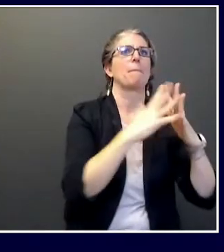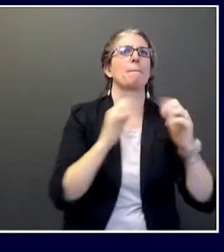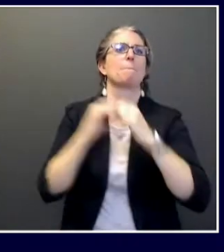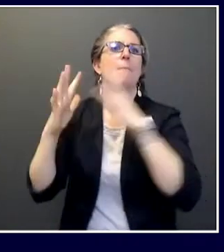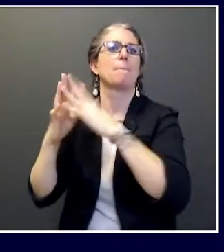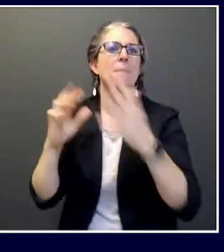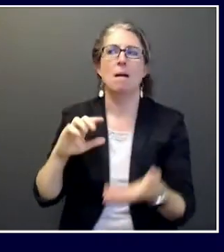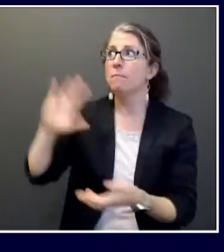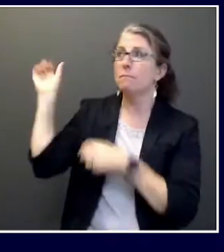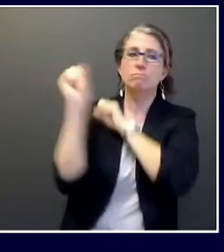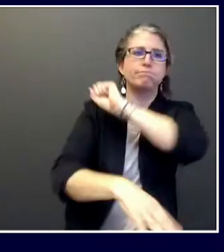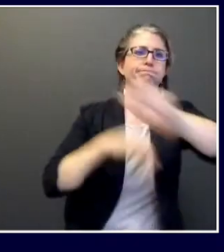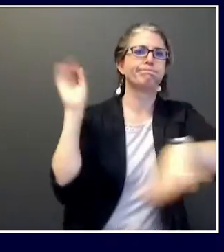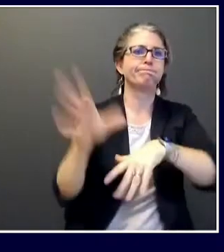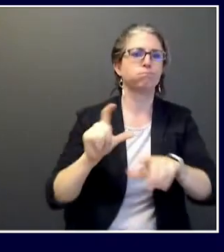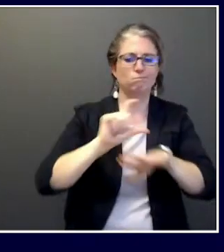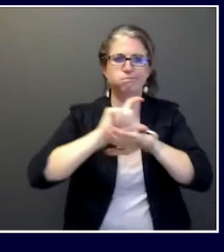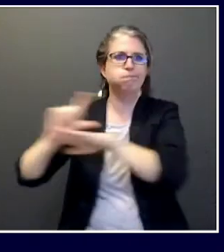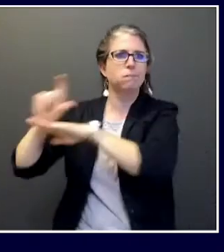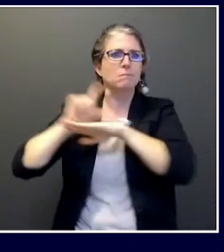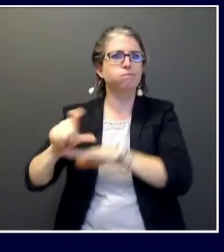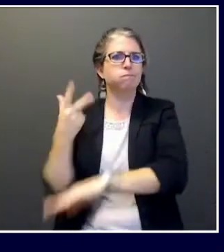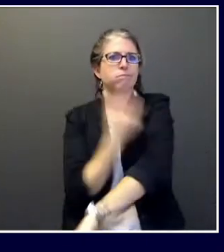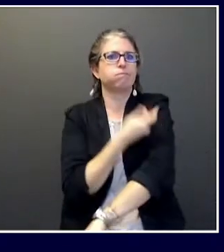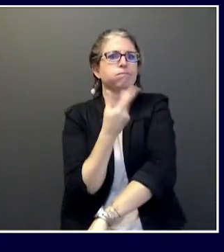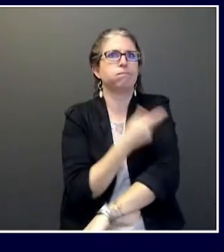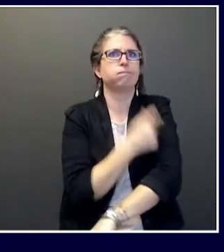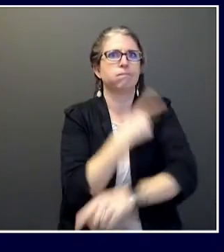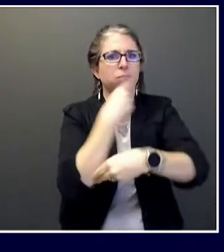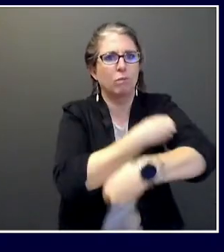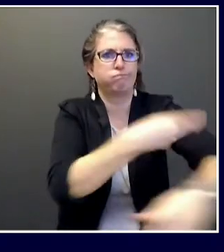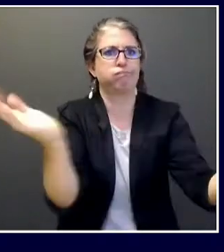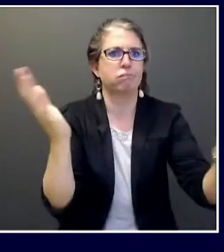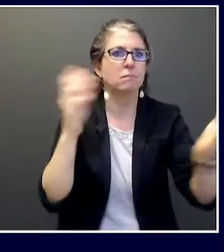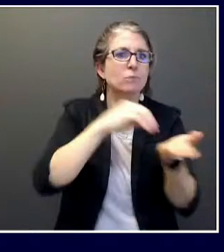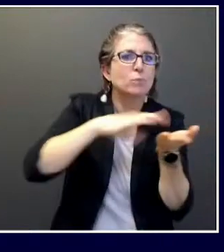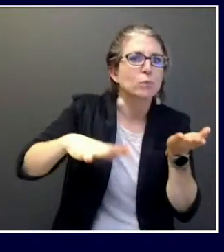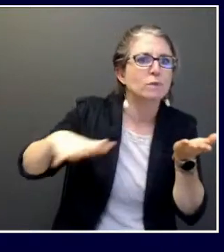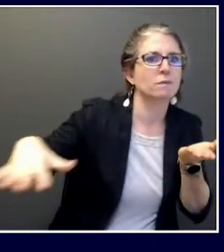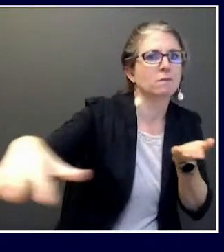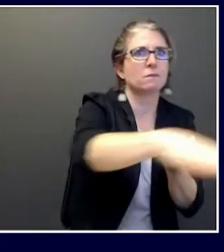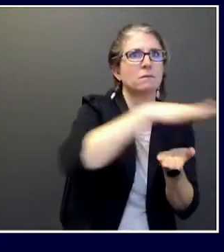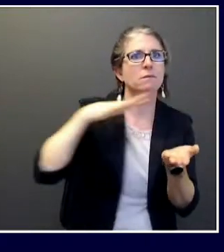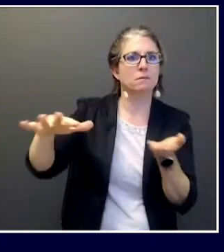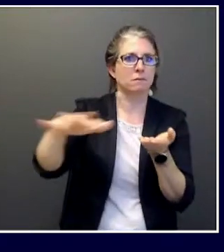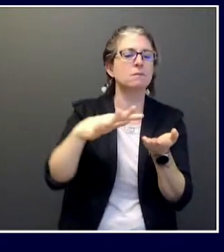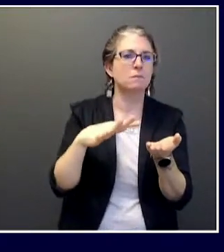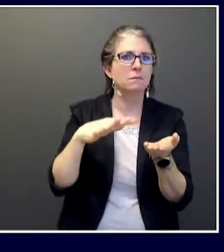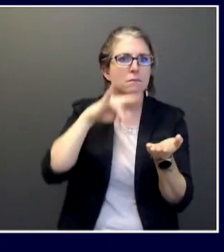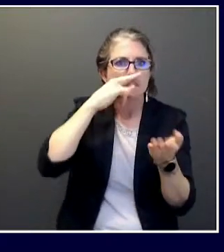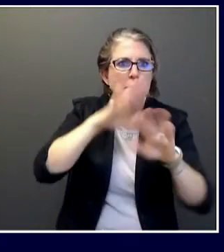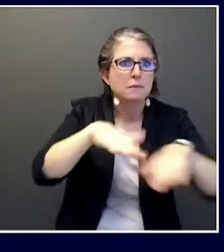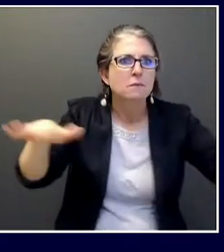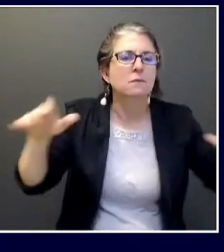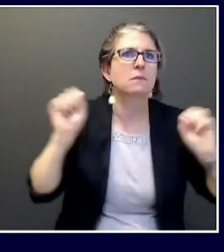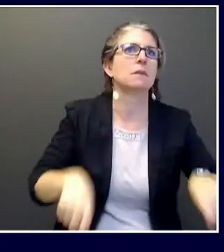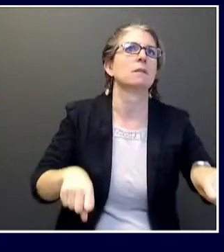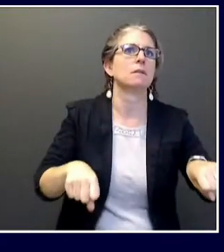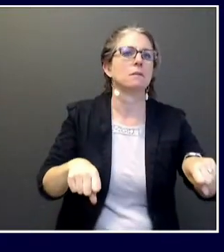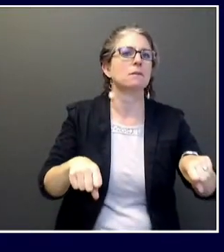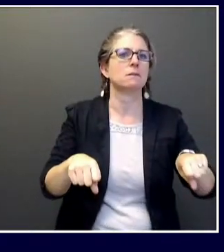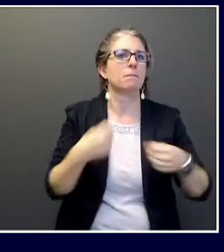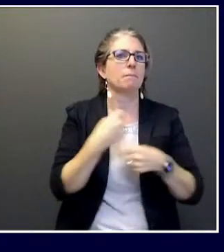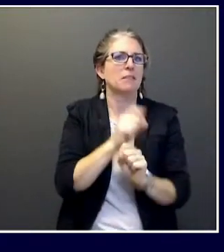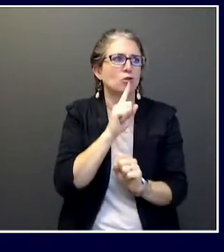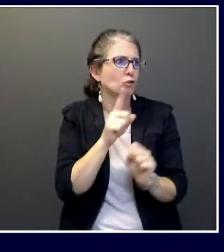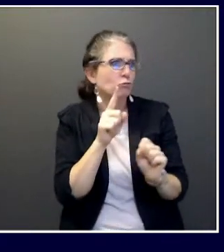many channels available for vaccination as possible. The mainstay of that approach will be school-based vaccination clinics, which